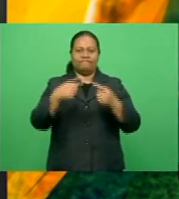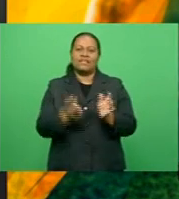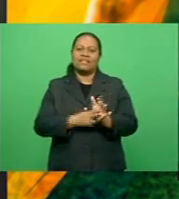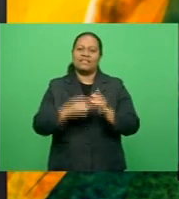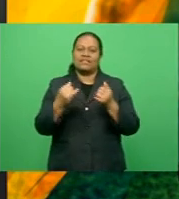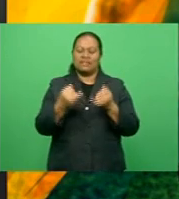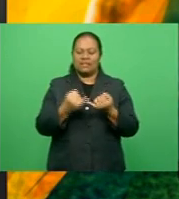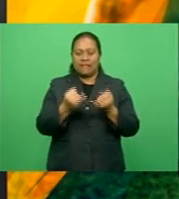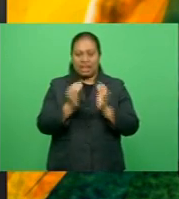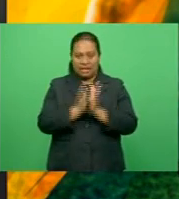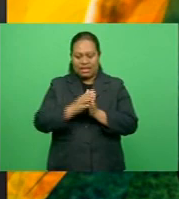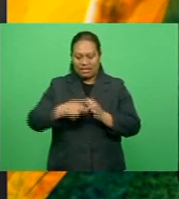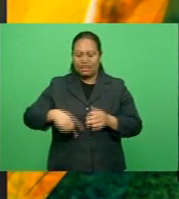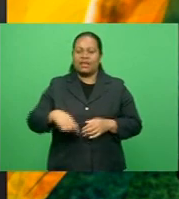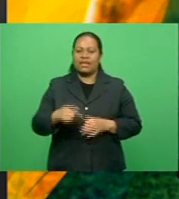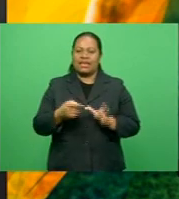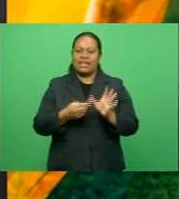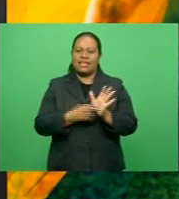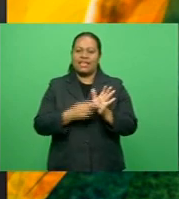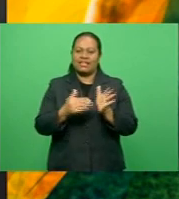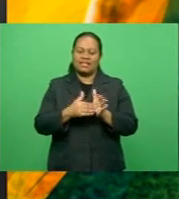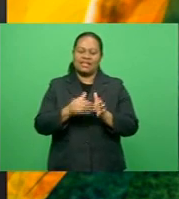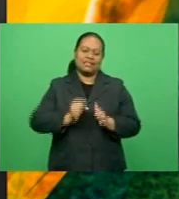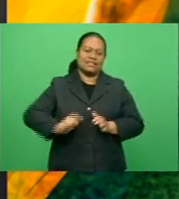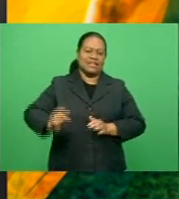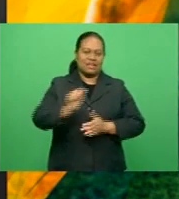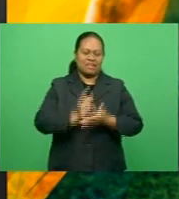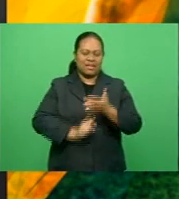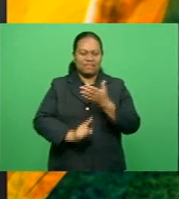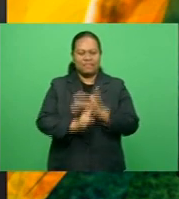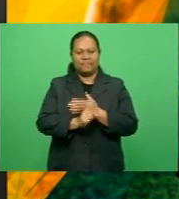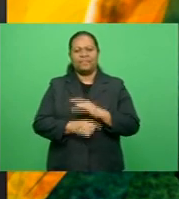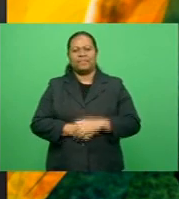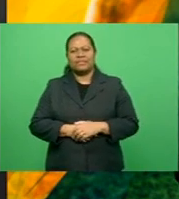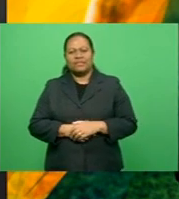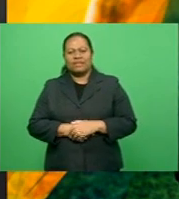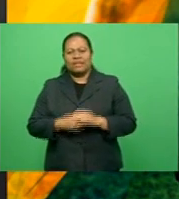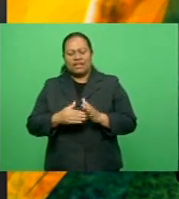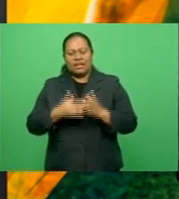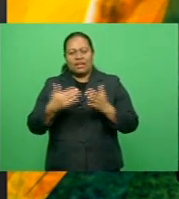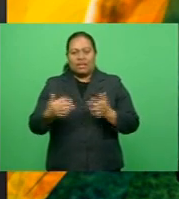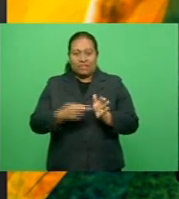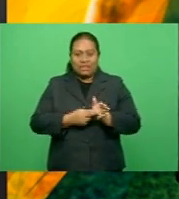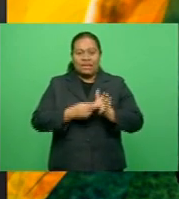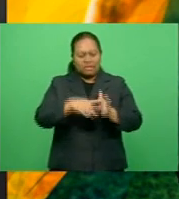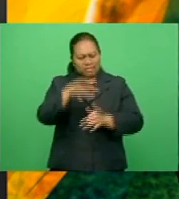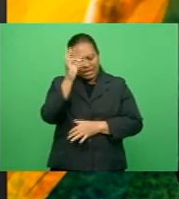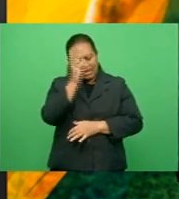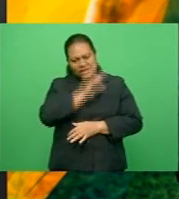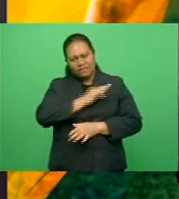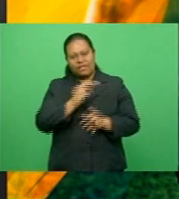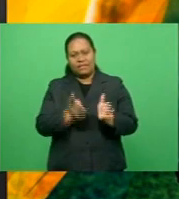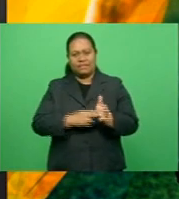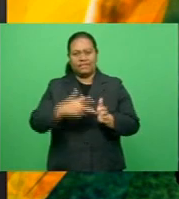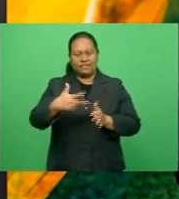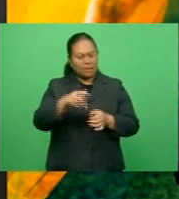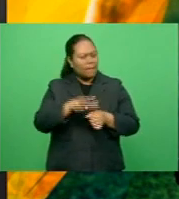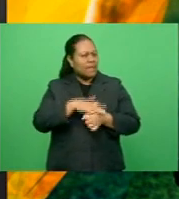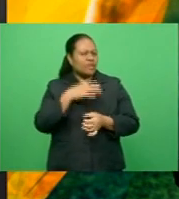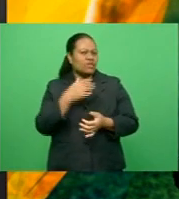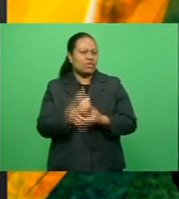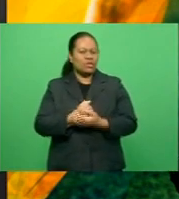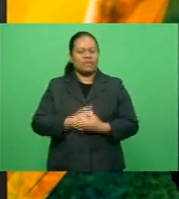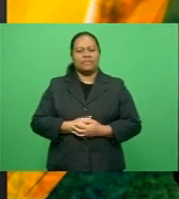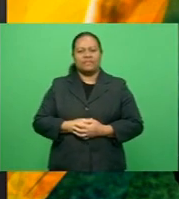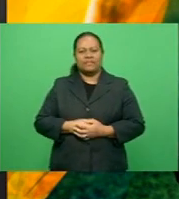NZ Stadium in Suva. With Nasinu second last on the VPL standings, the Jet Setters believe Nasinu will want to ensure they don't